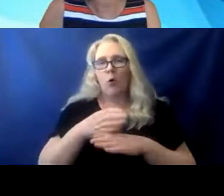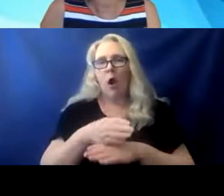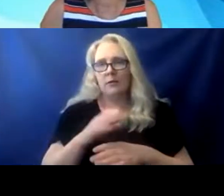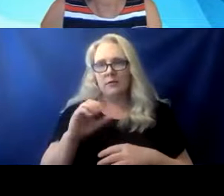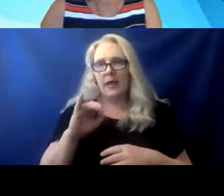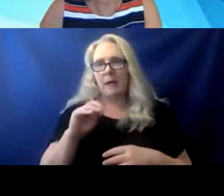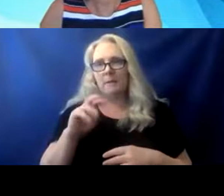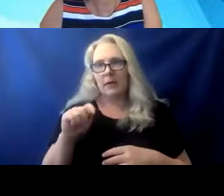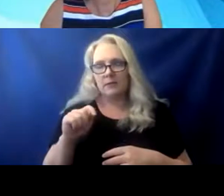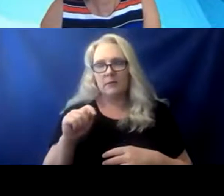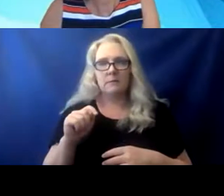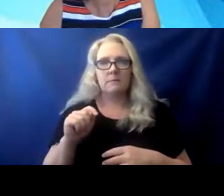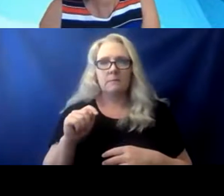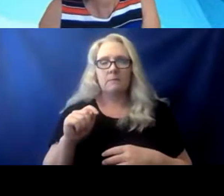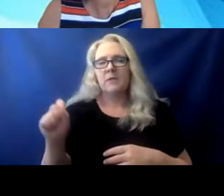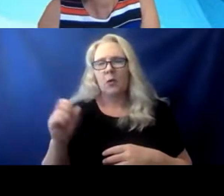and stakeholder organizing.